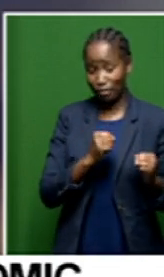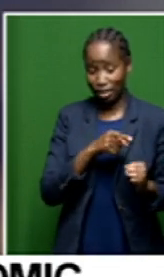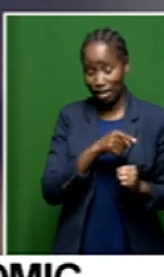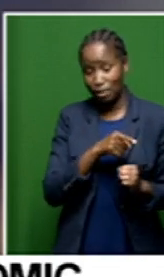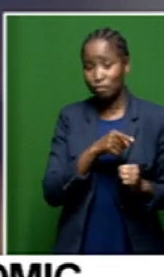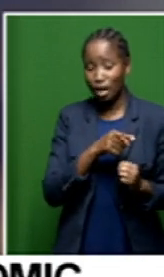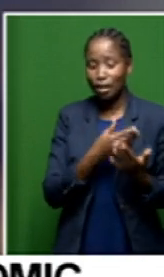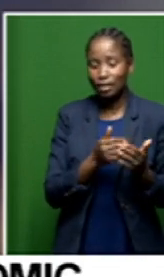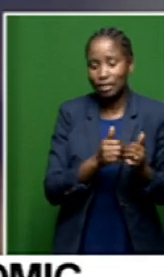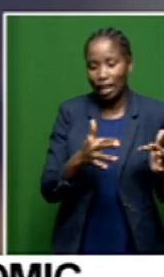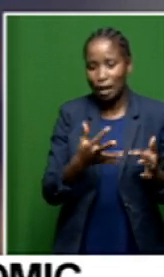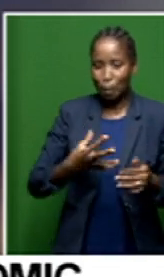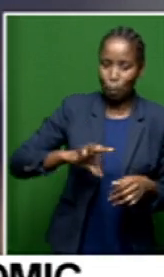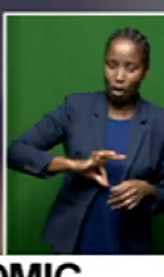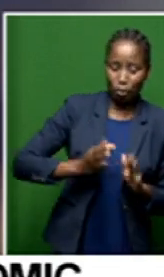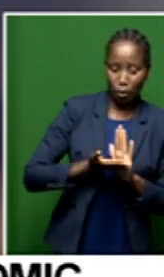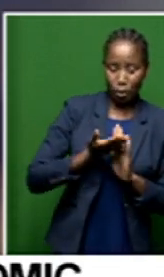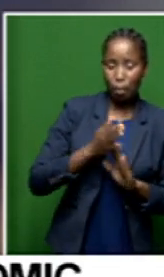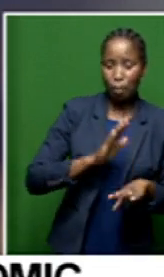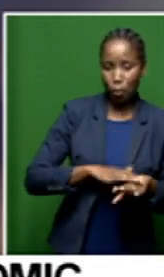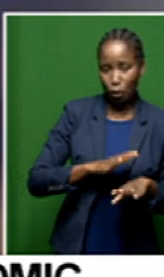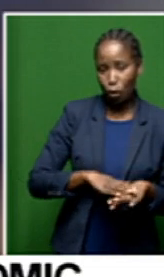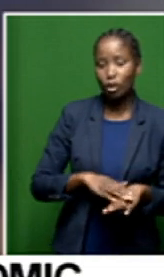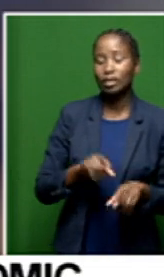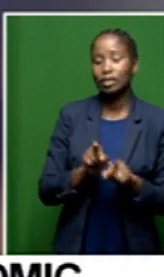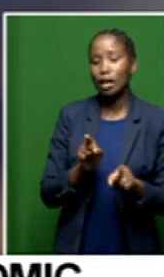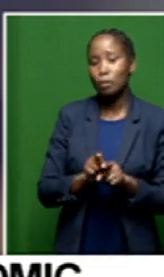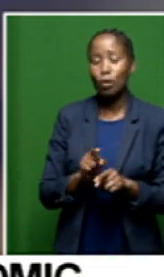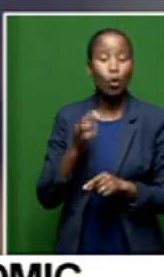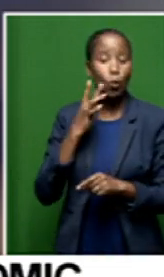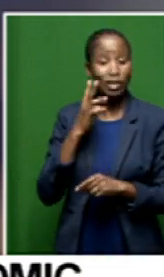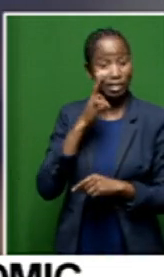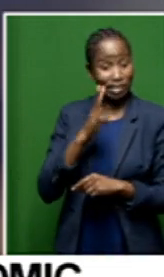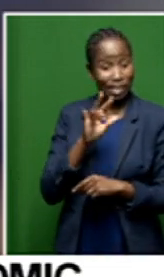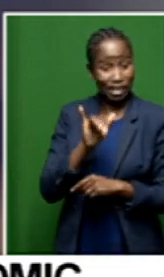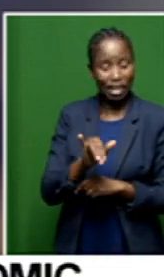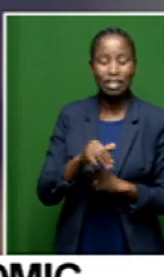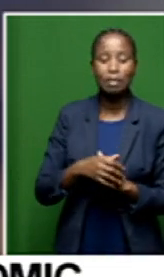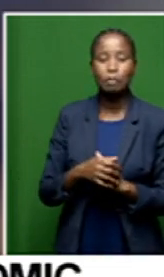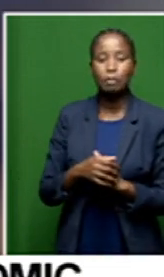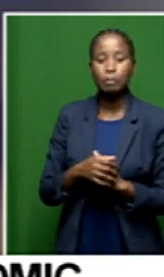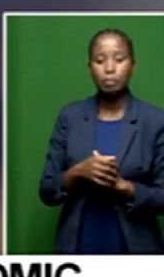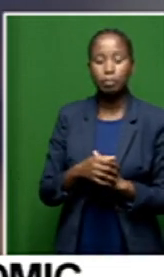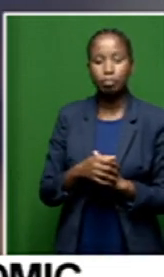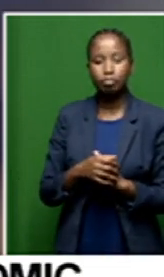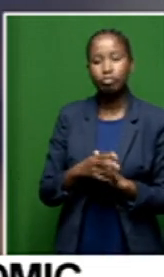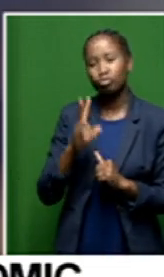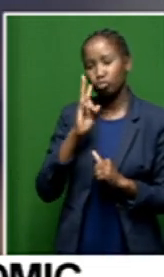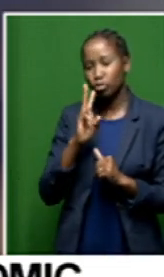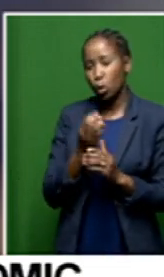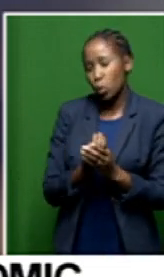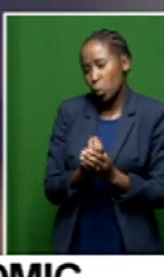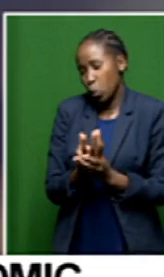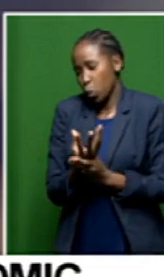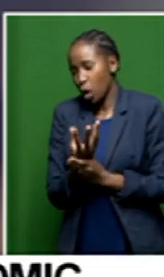become beneficiaries of that. And so I think when you look at that in context, I think the picture for our growth is a